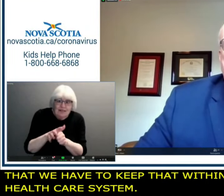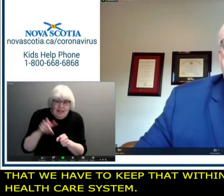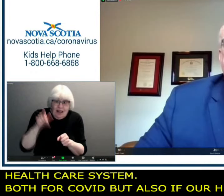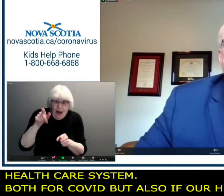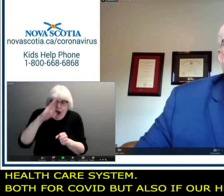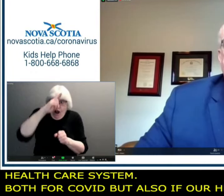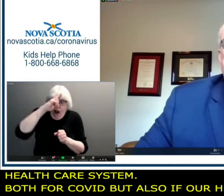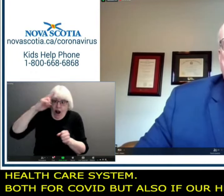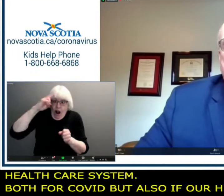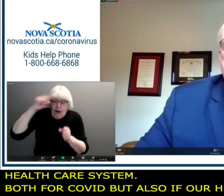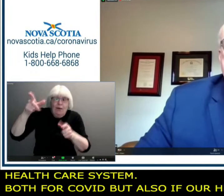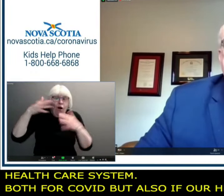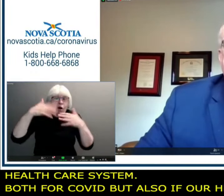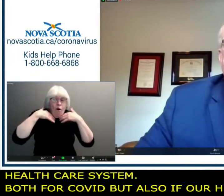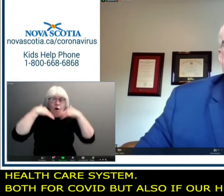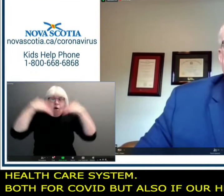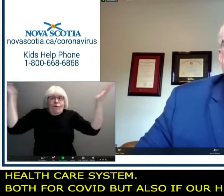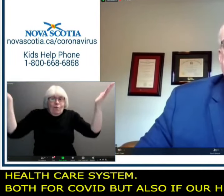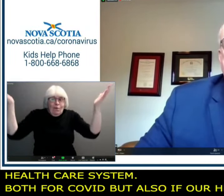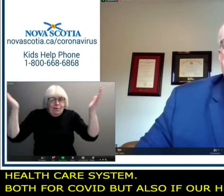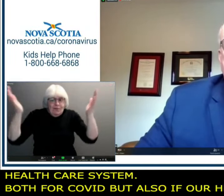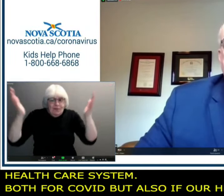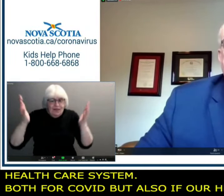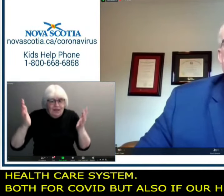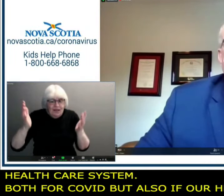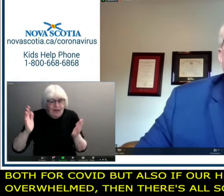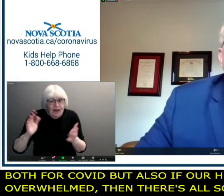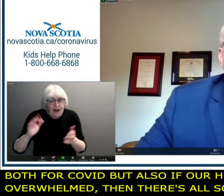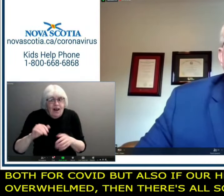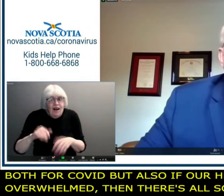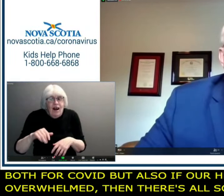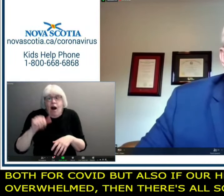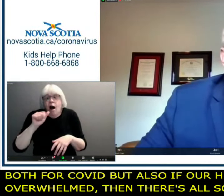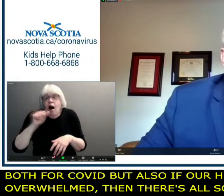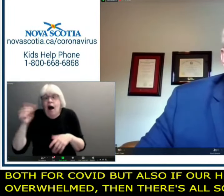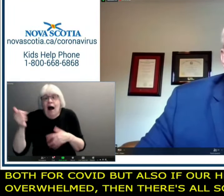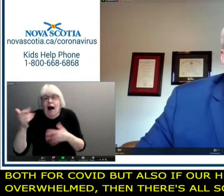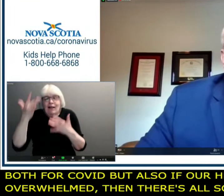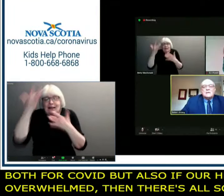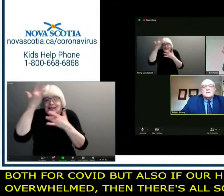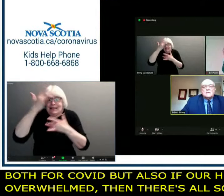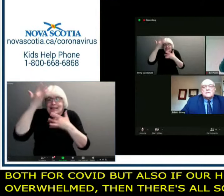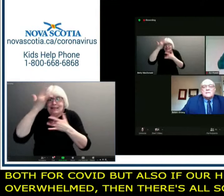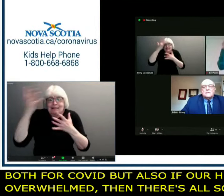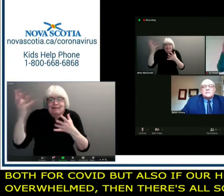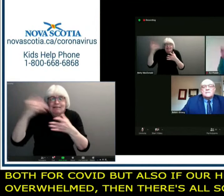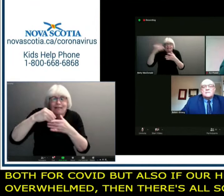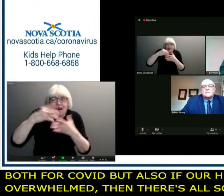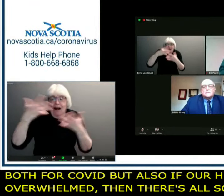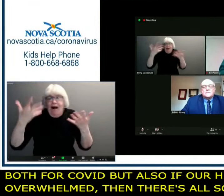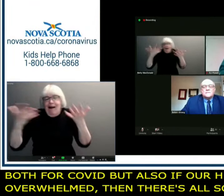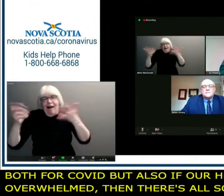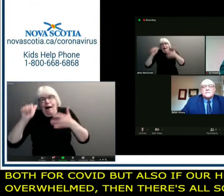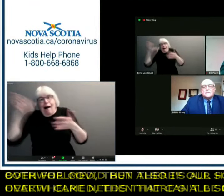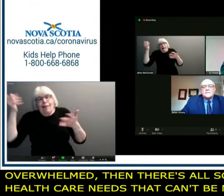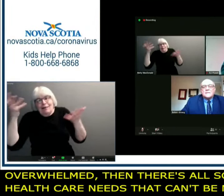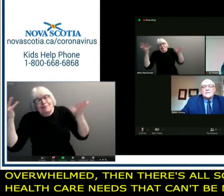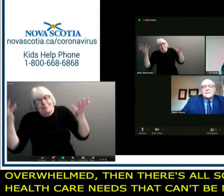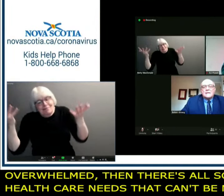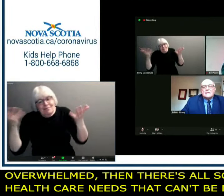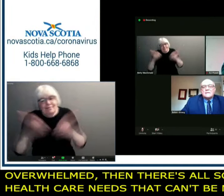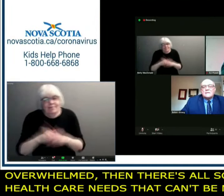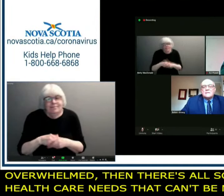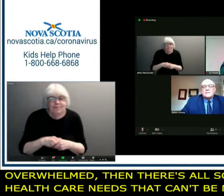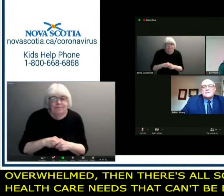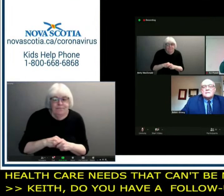of other non-COVID healthcare needs that can't be met effectively as well. Keith, do you have a follow-up question? Yes, I